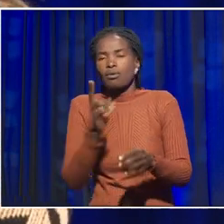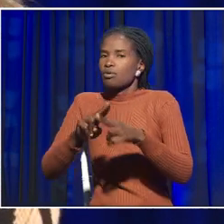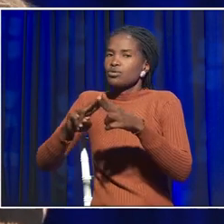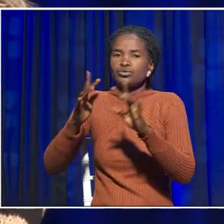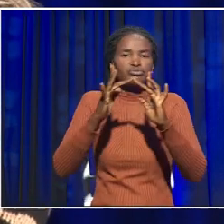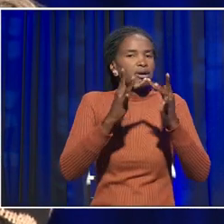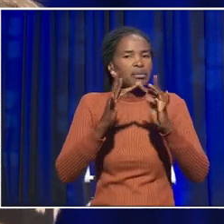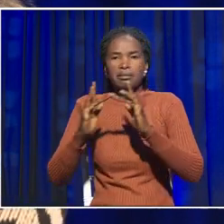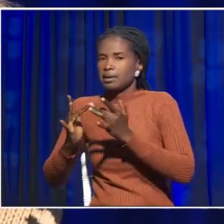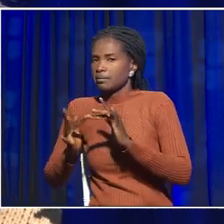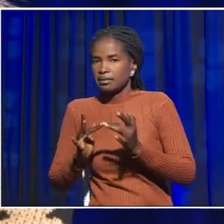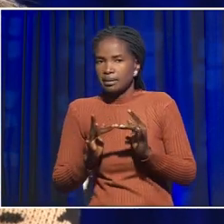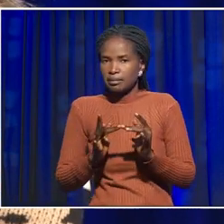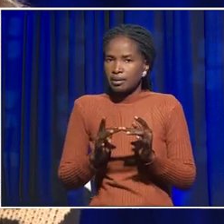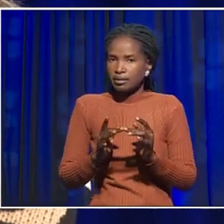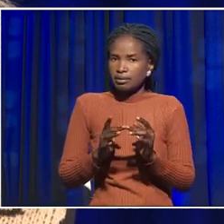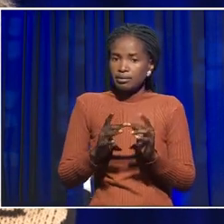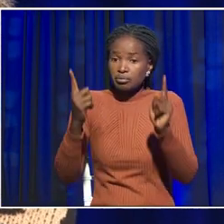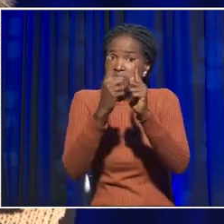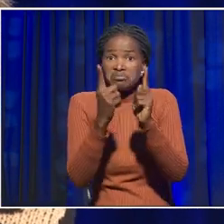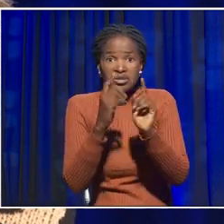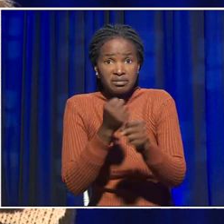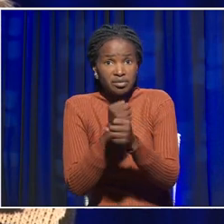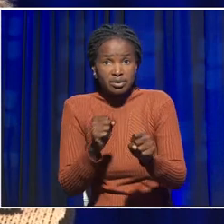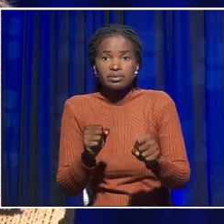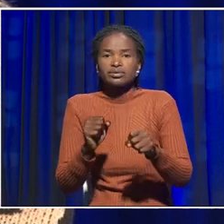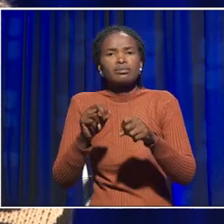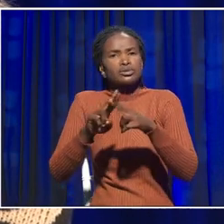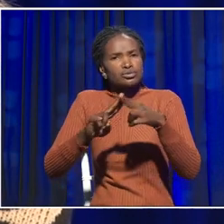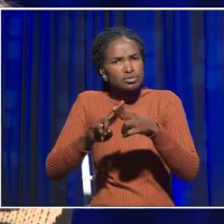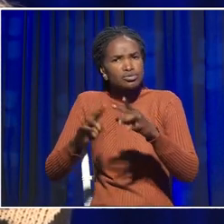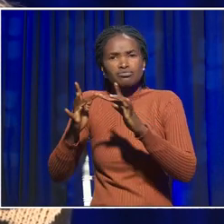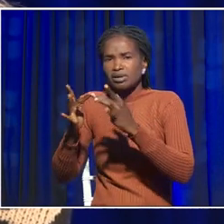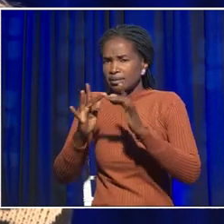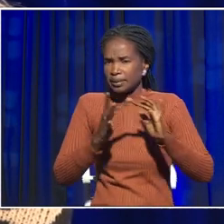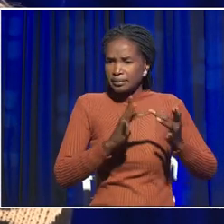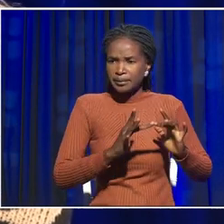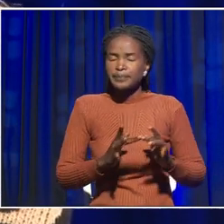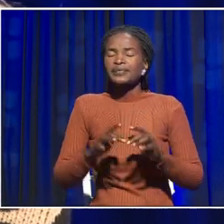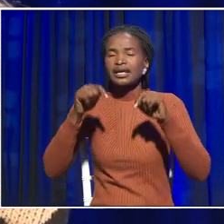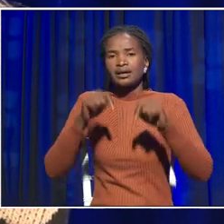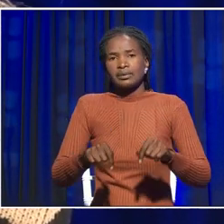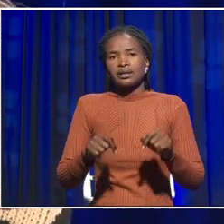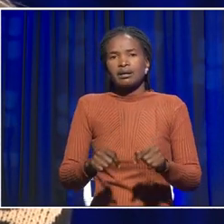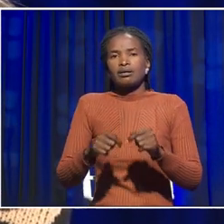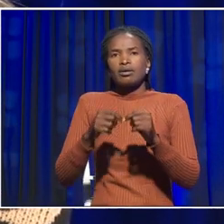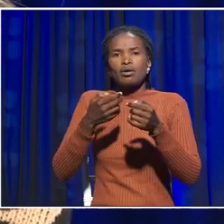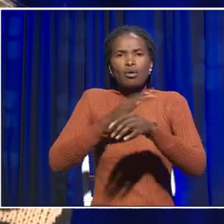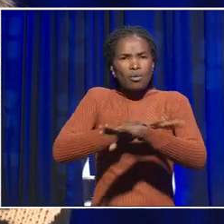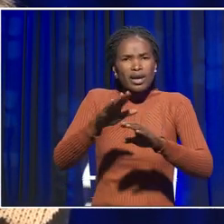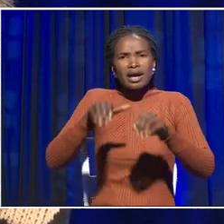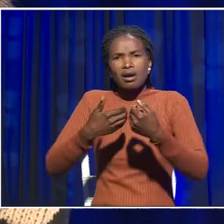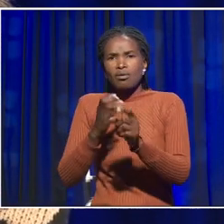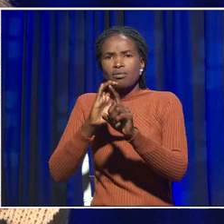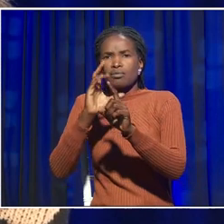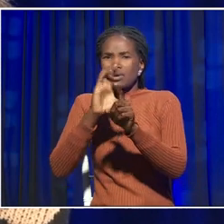the internet. But the truth is that what I mentioned last time is that with a strong culture of conversations and actually